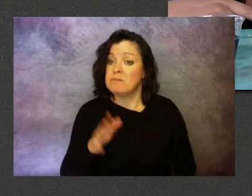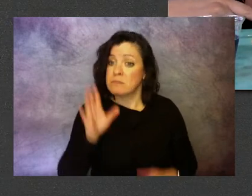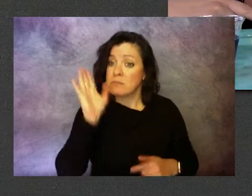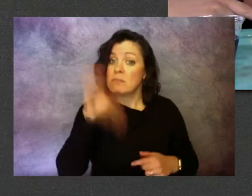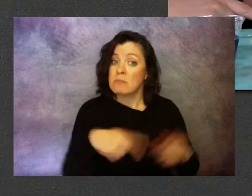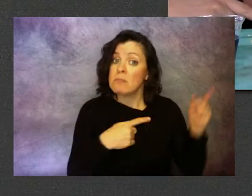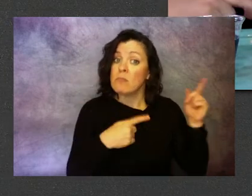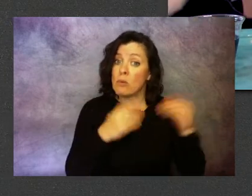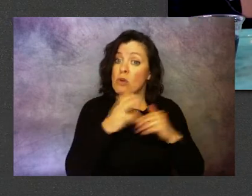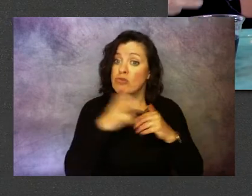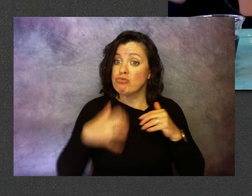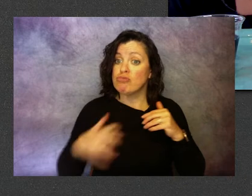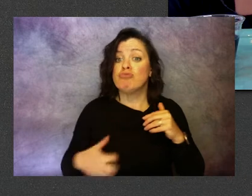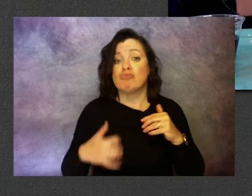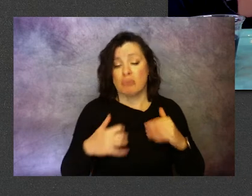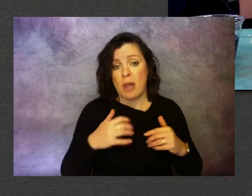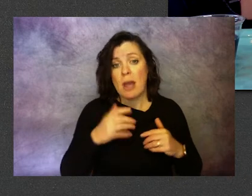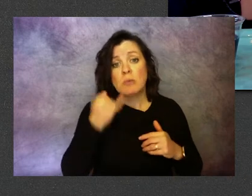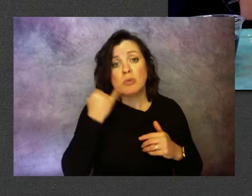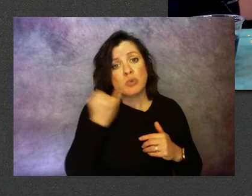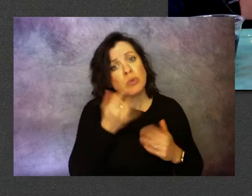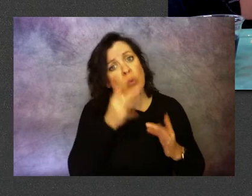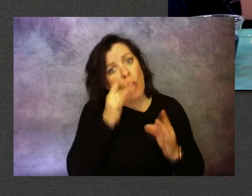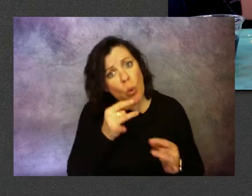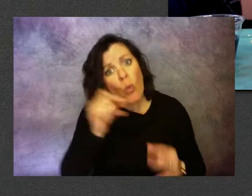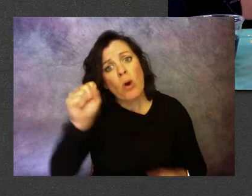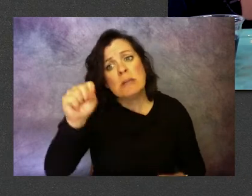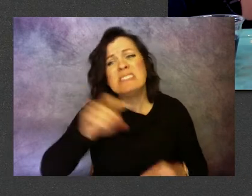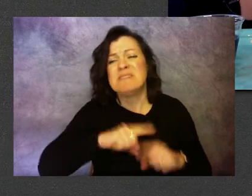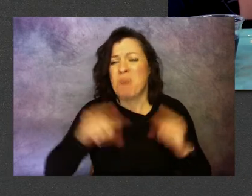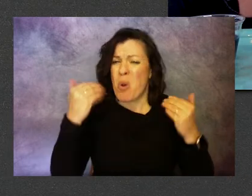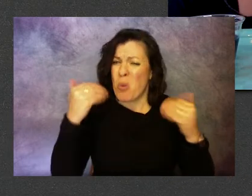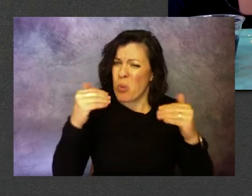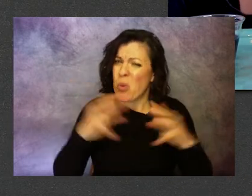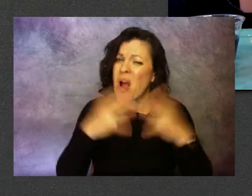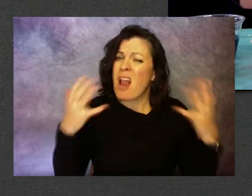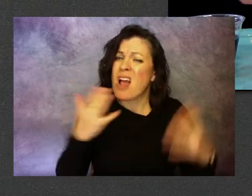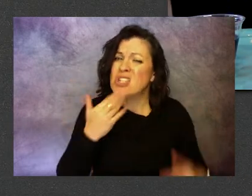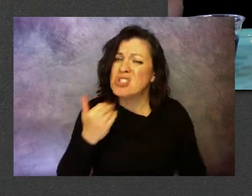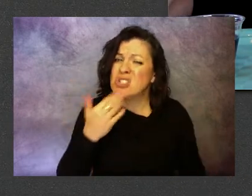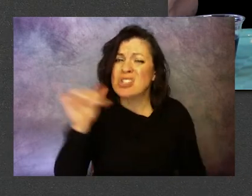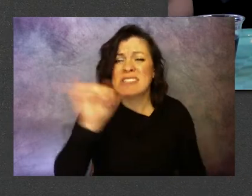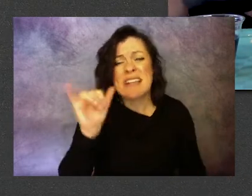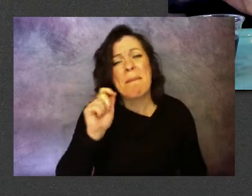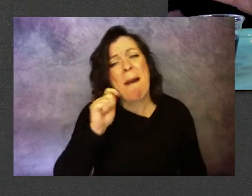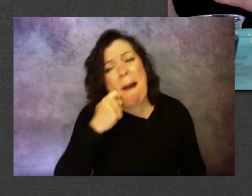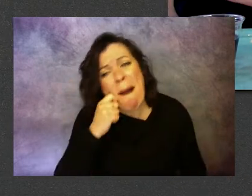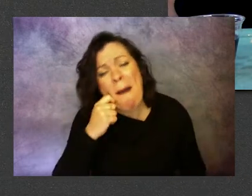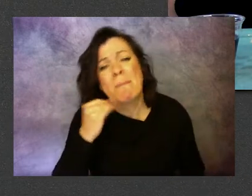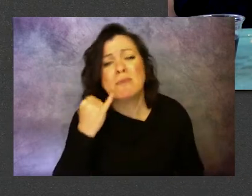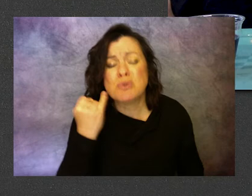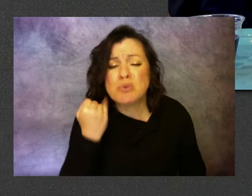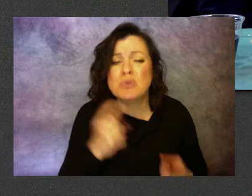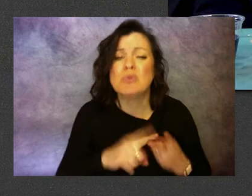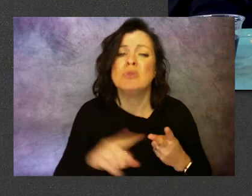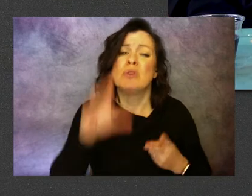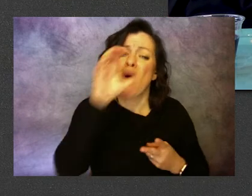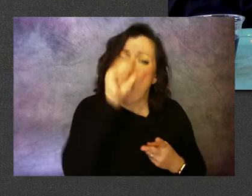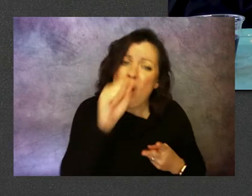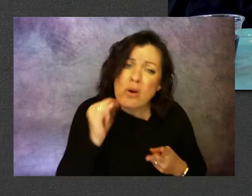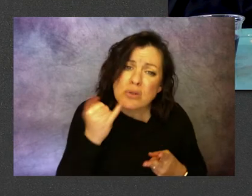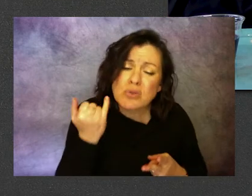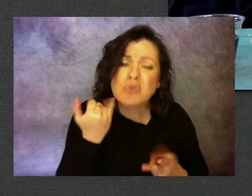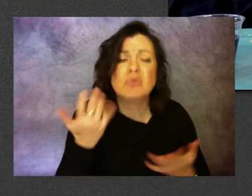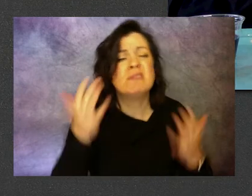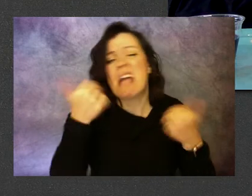pretty sugary too. So can apple juice or orange juice. Juices can have a lot of sugar in them. So I'm